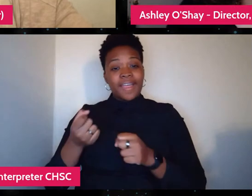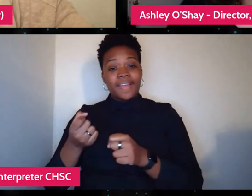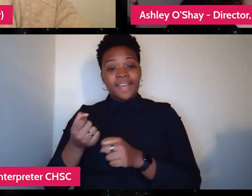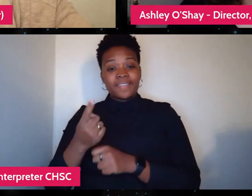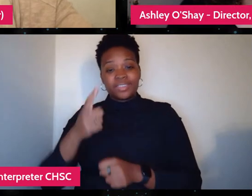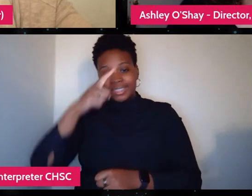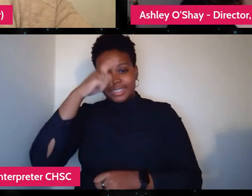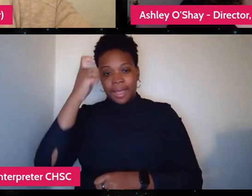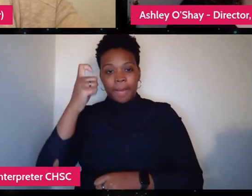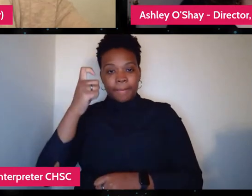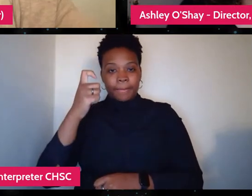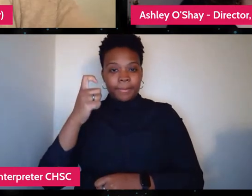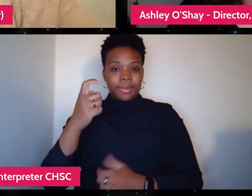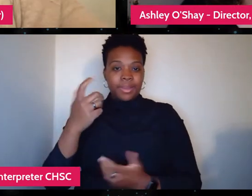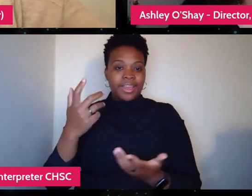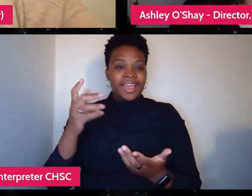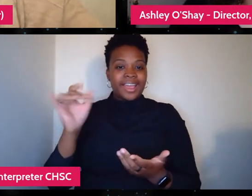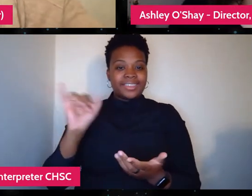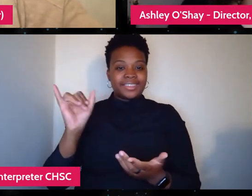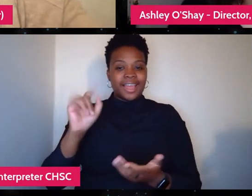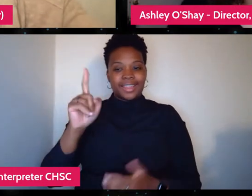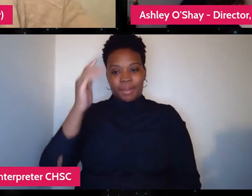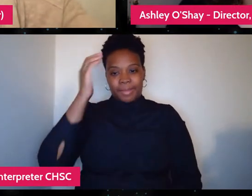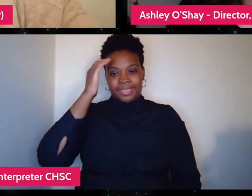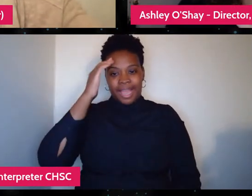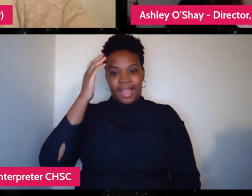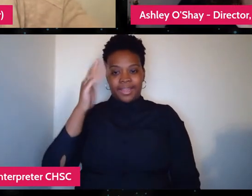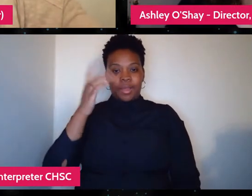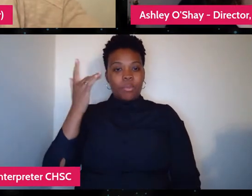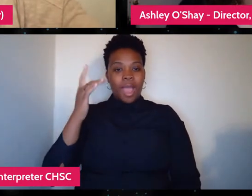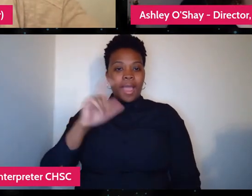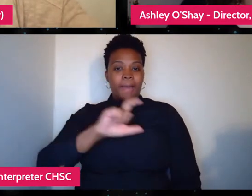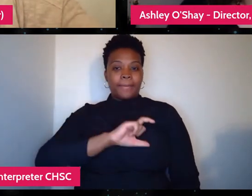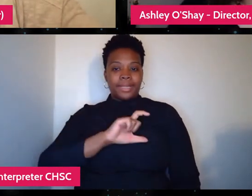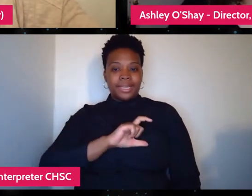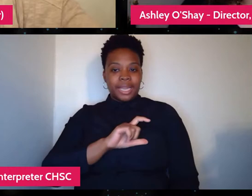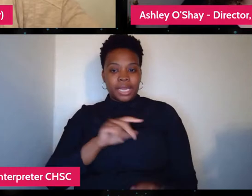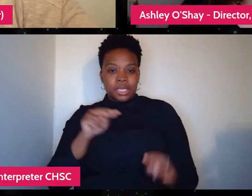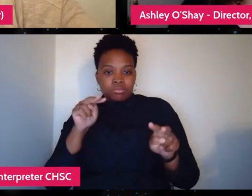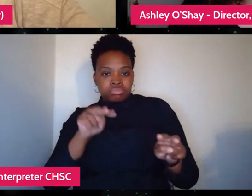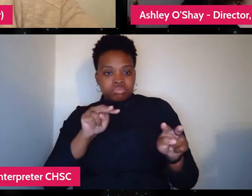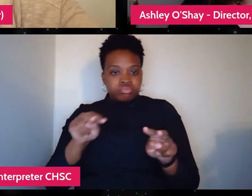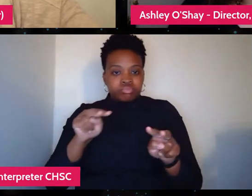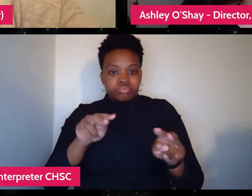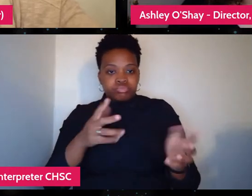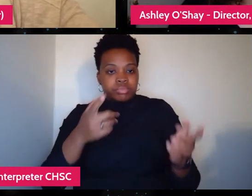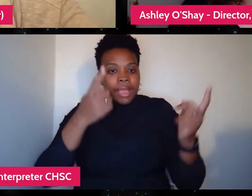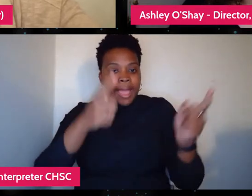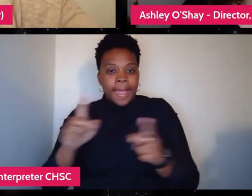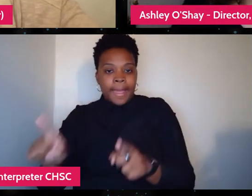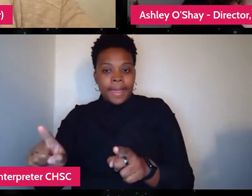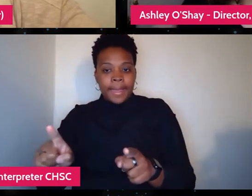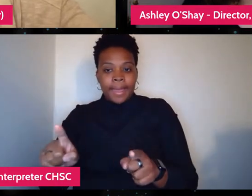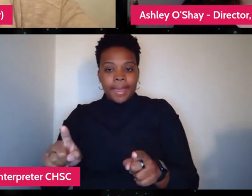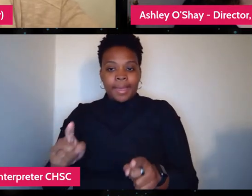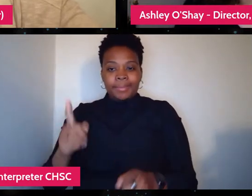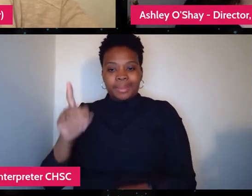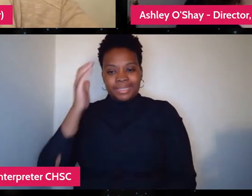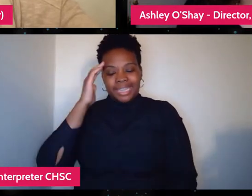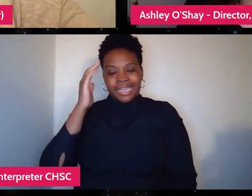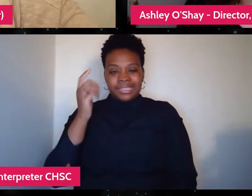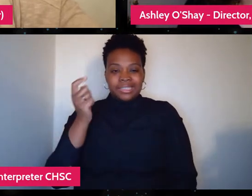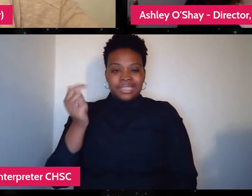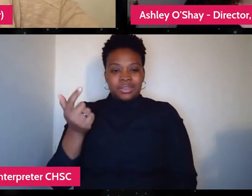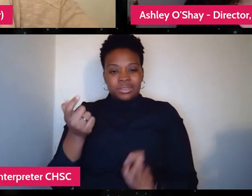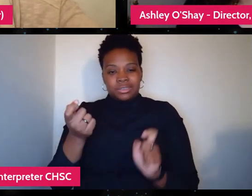kind of like a burn it all down mentality because of the policing that's happening. Mm-hmm. So hopefully it can kind of just give people a